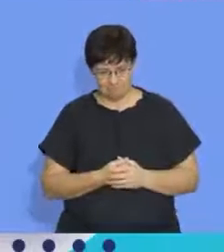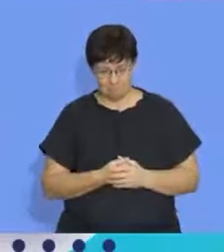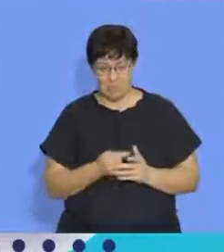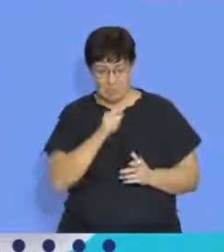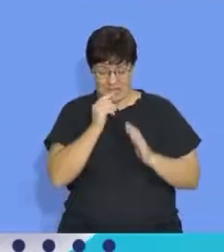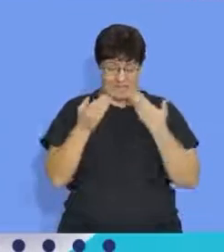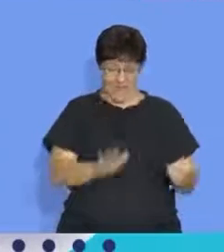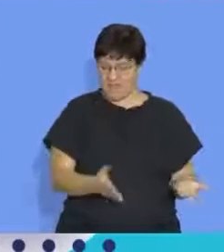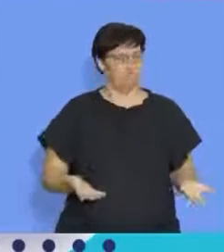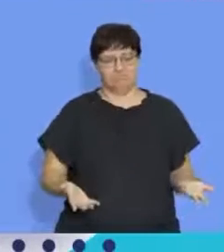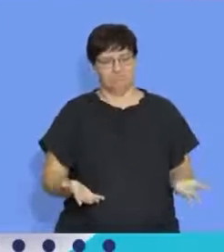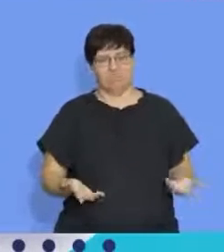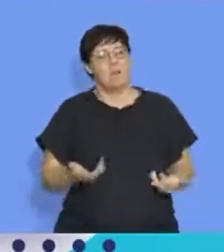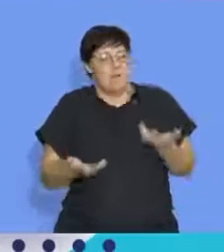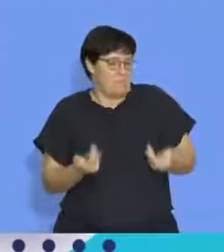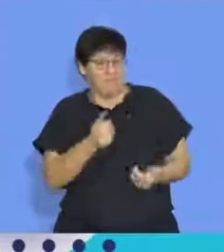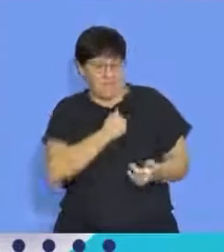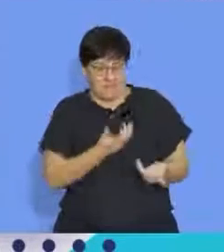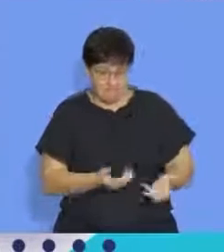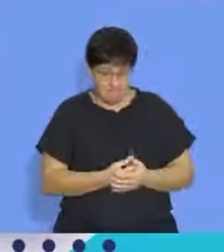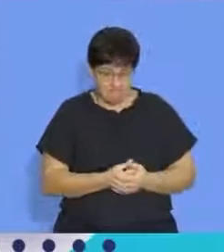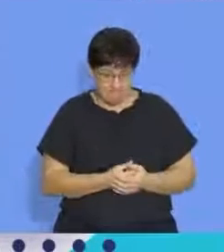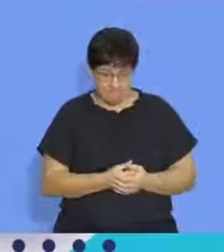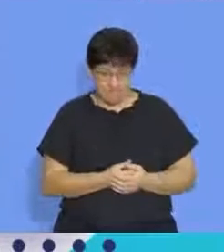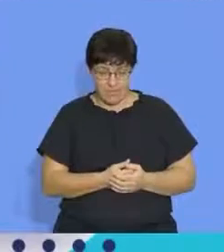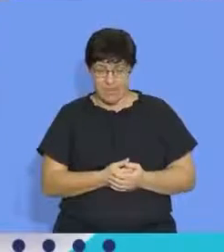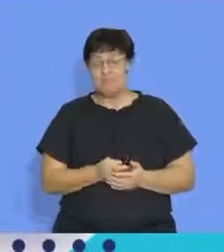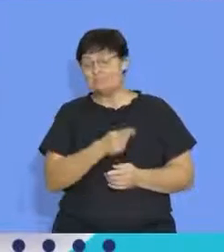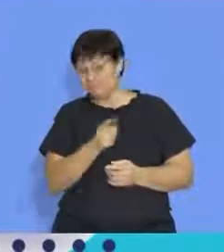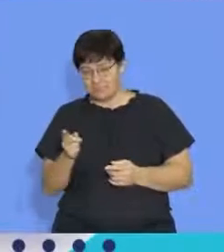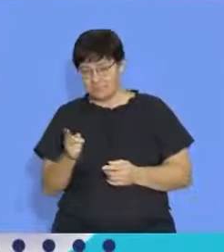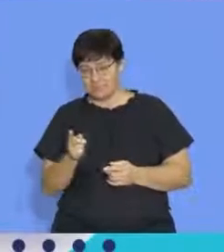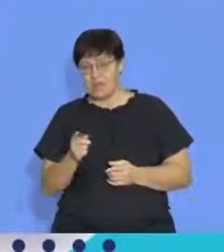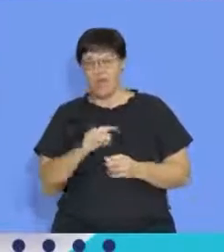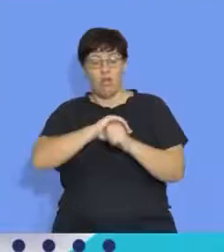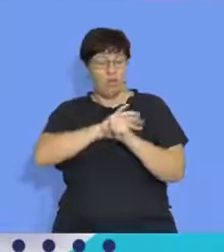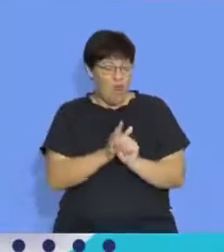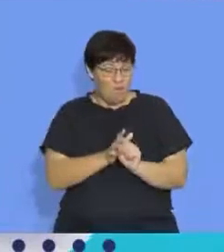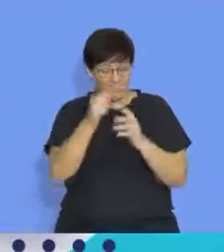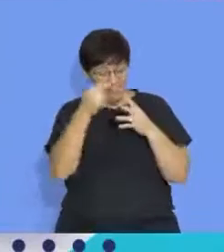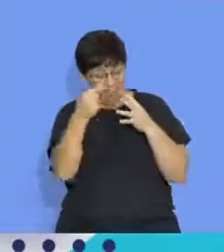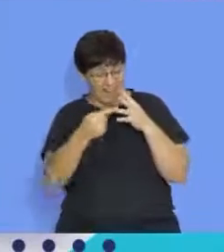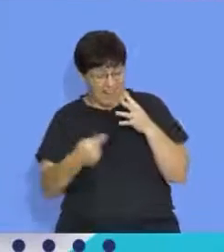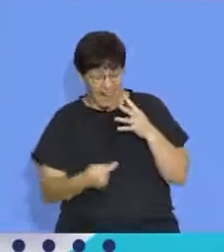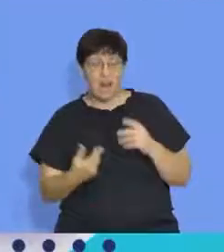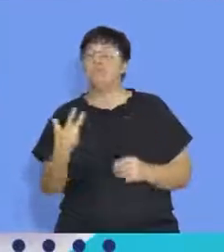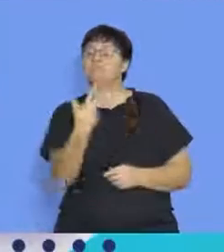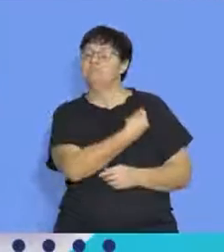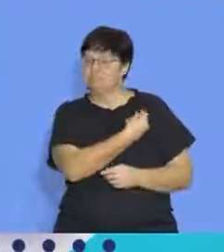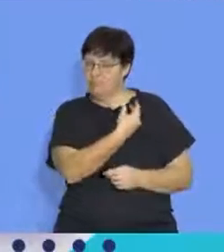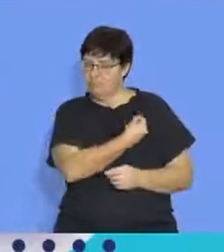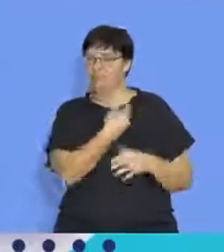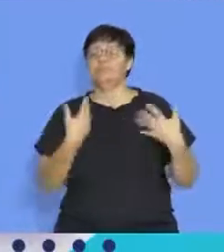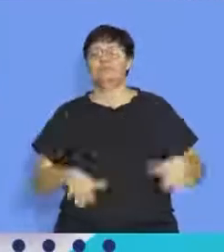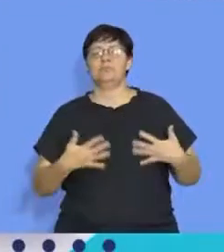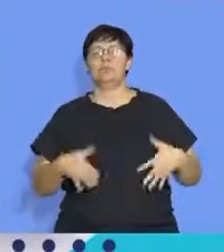that's the whole concept of vaccinations. And as I said, for those of us going through all the COVID things, vaccinations are